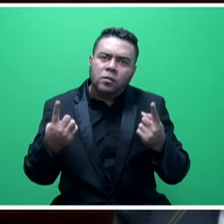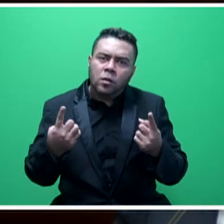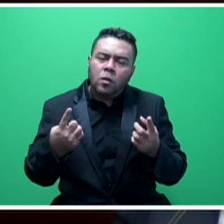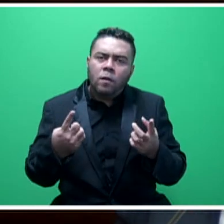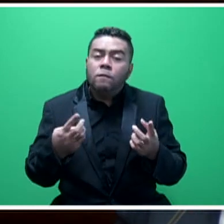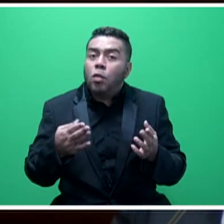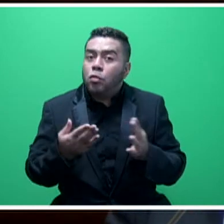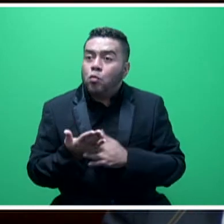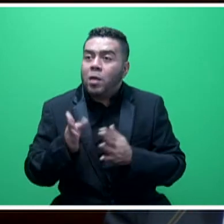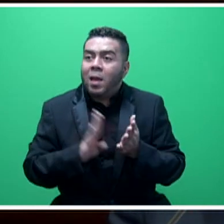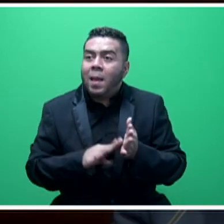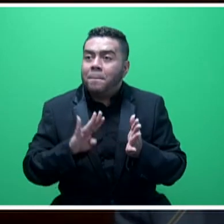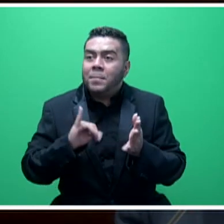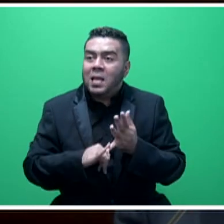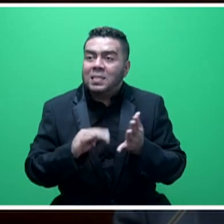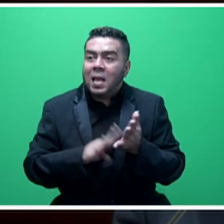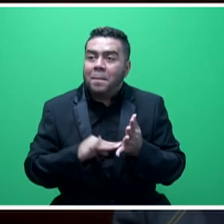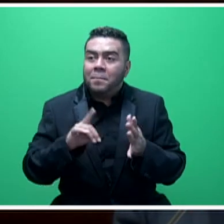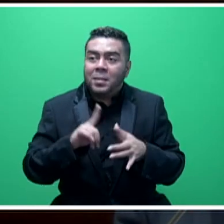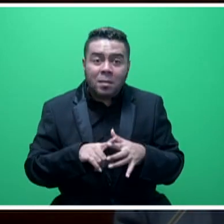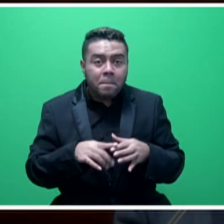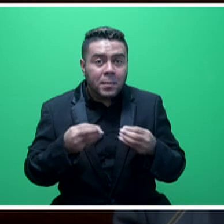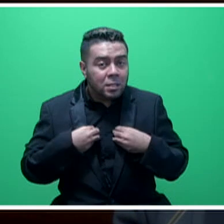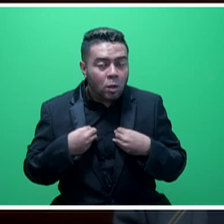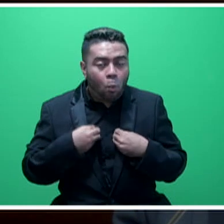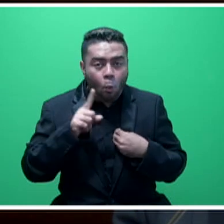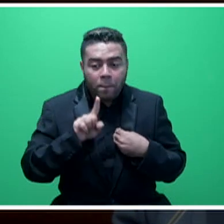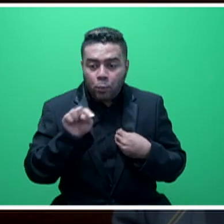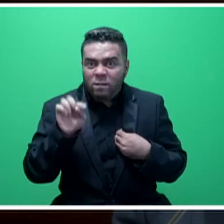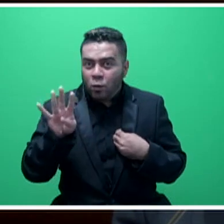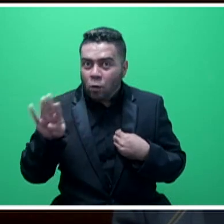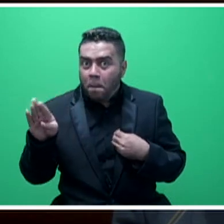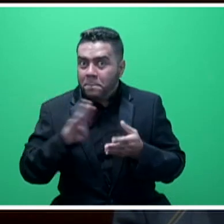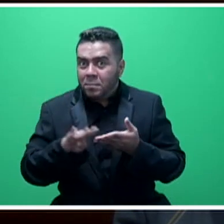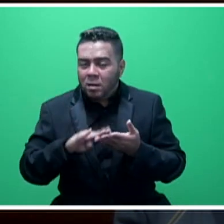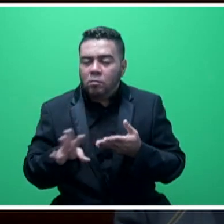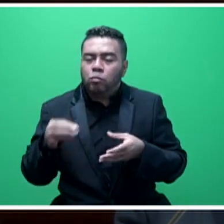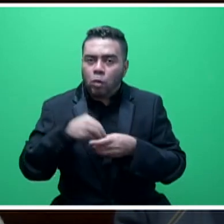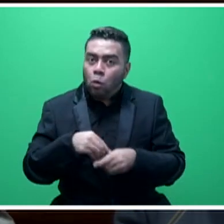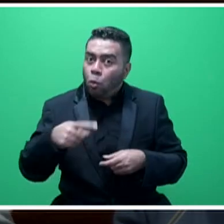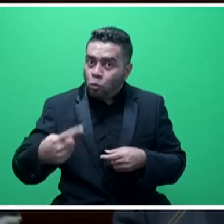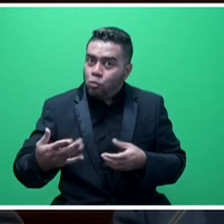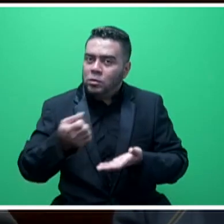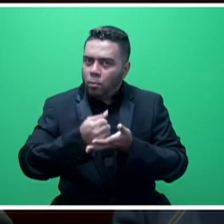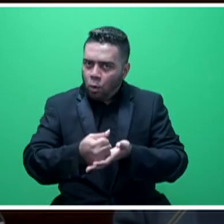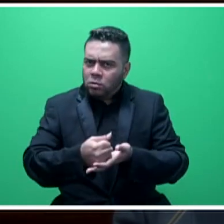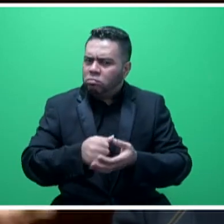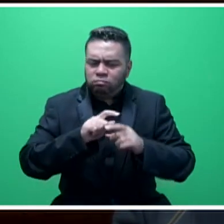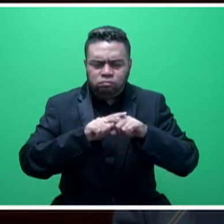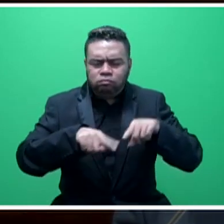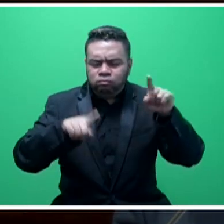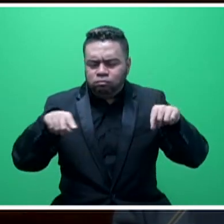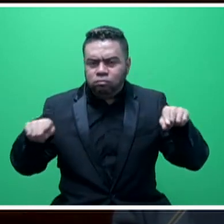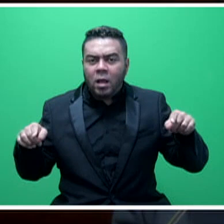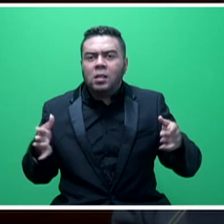the MSME Fiji, the 1.44 million allocated for funding programs will continue to support a wide range of activities such as